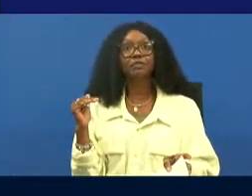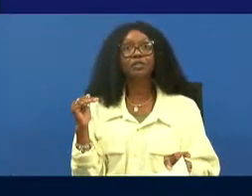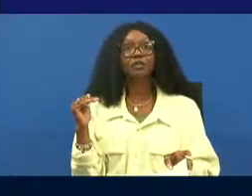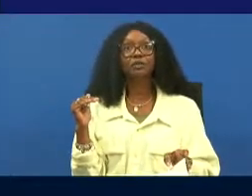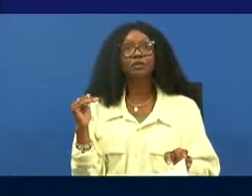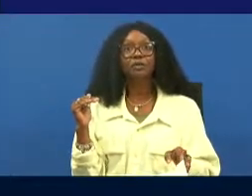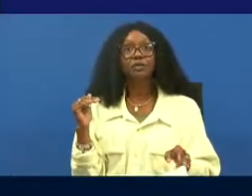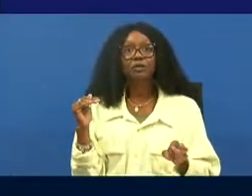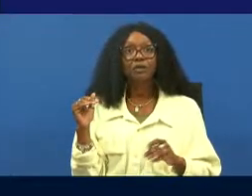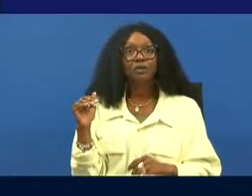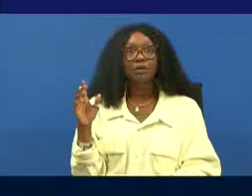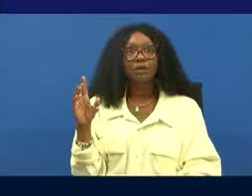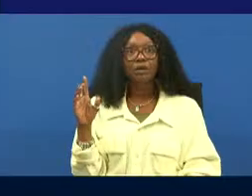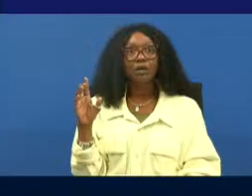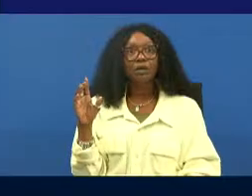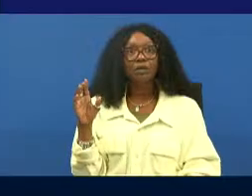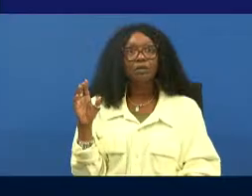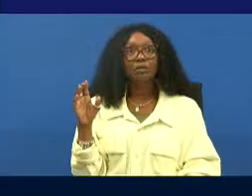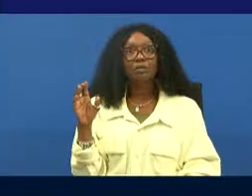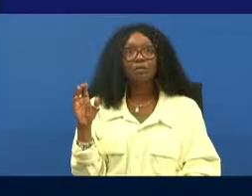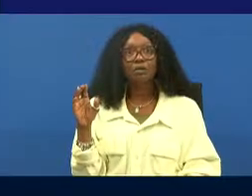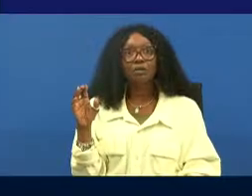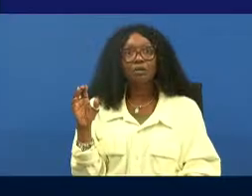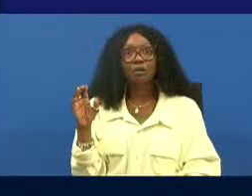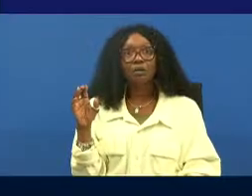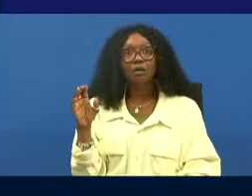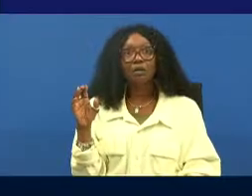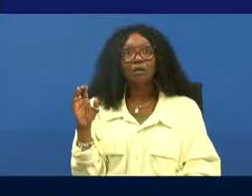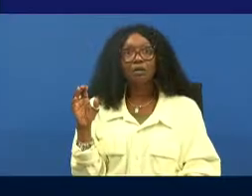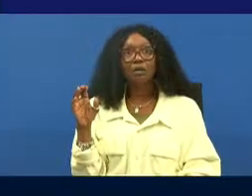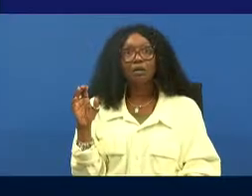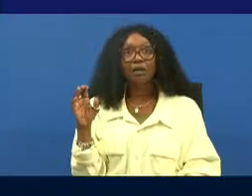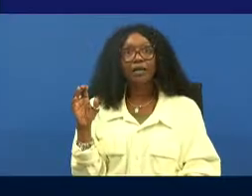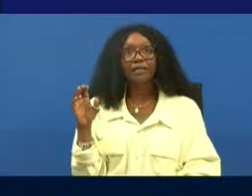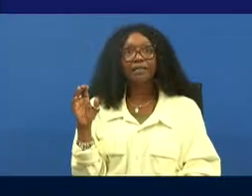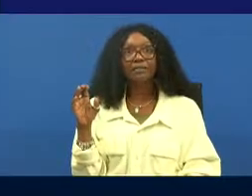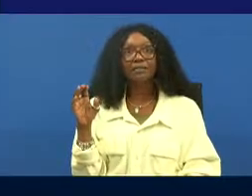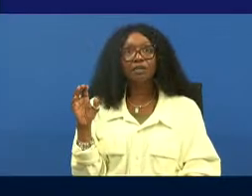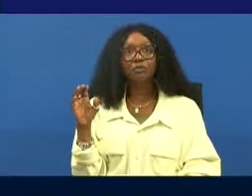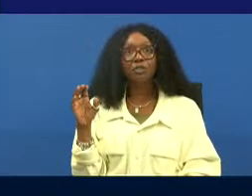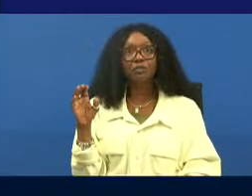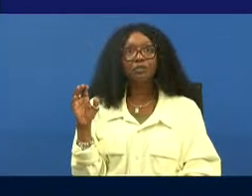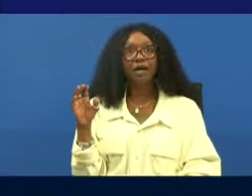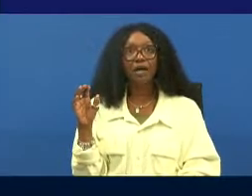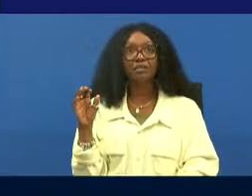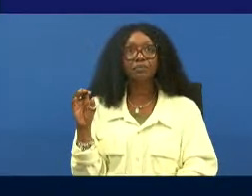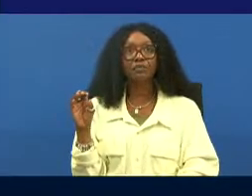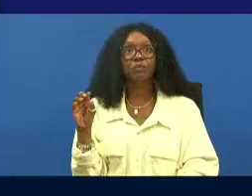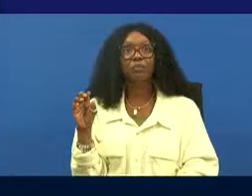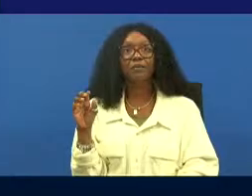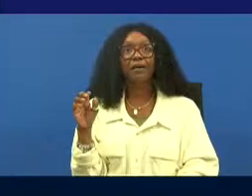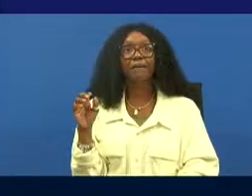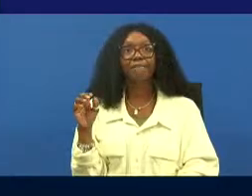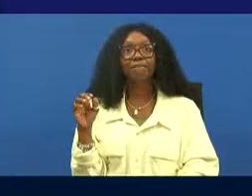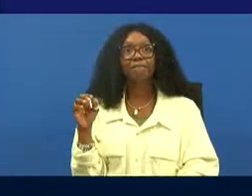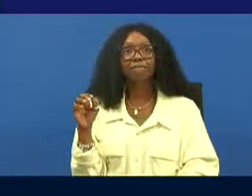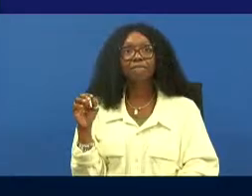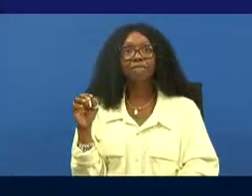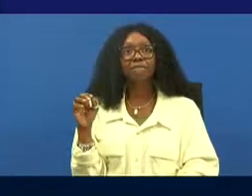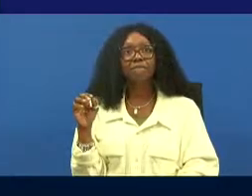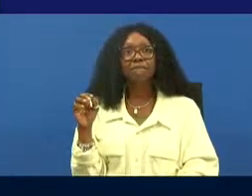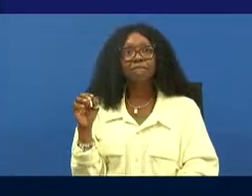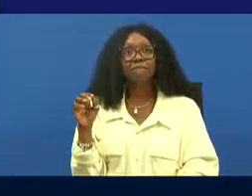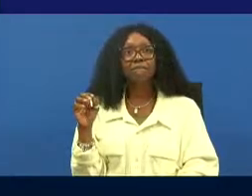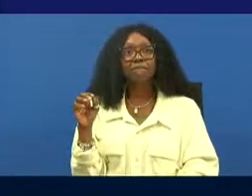720 East Polk Street, Council District 10, Coleman. Number 17, Betty K. Potan, et al., 1429 Thomas H. Delpit